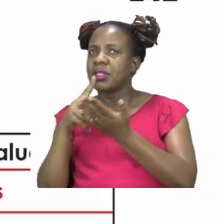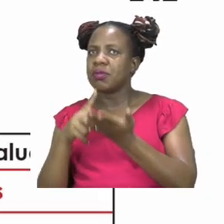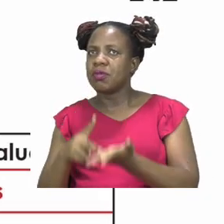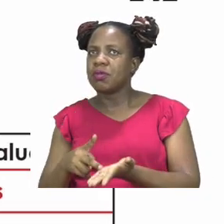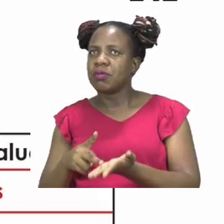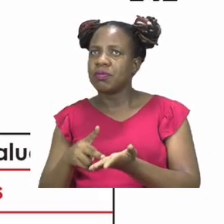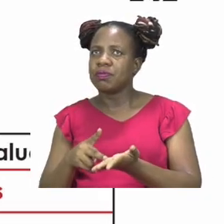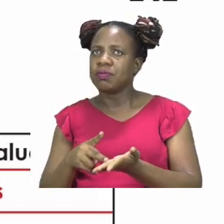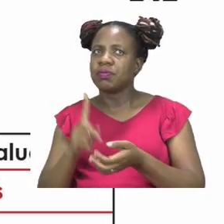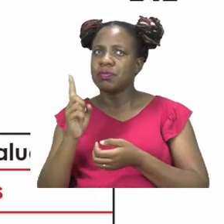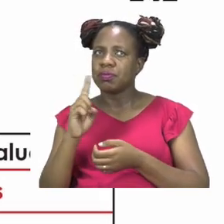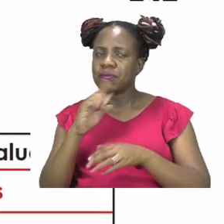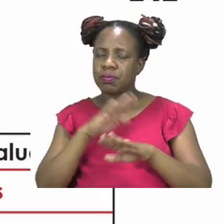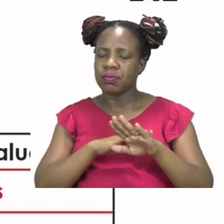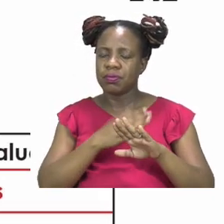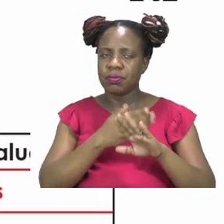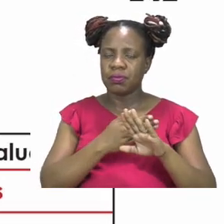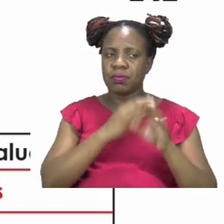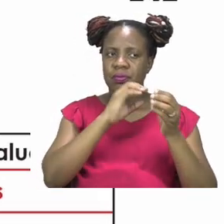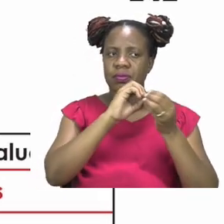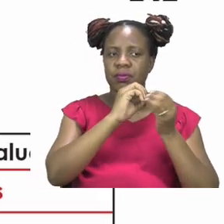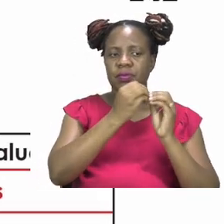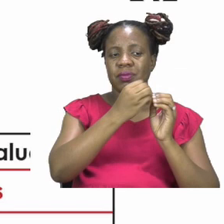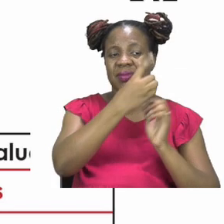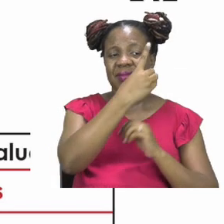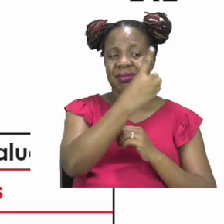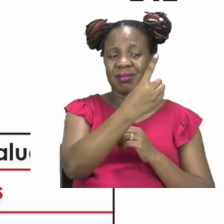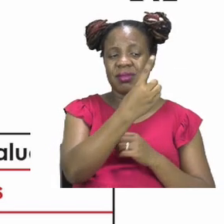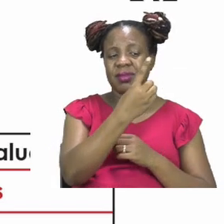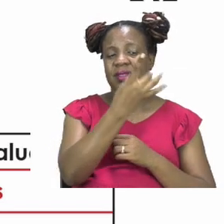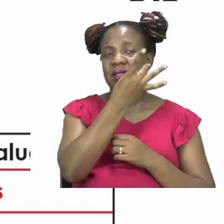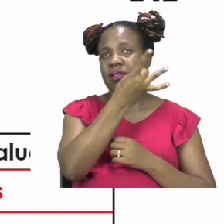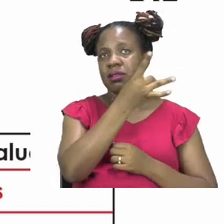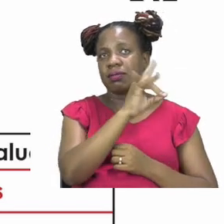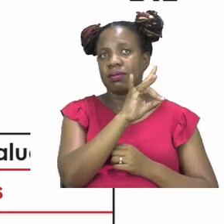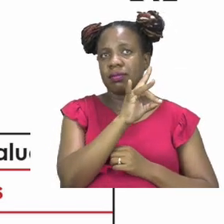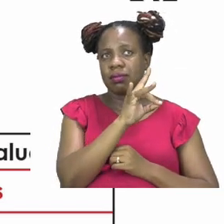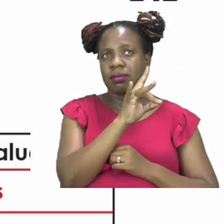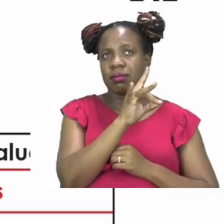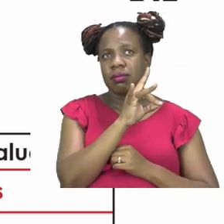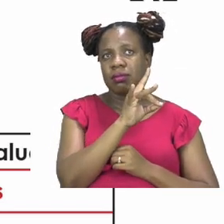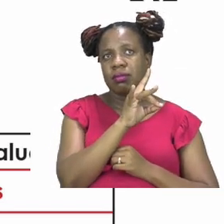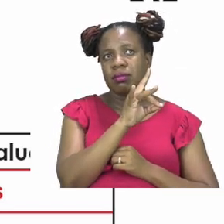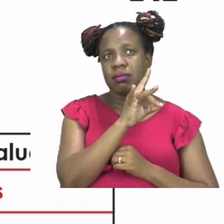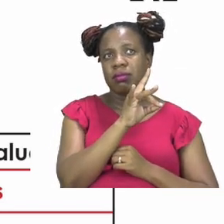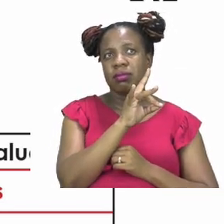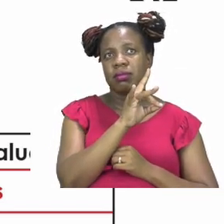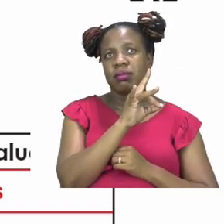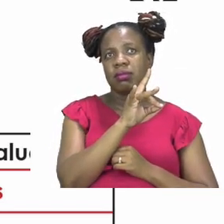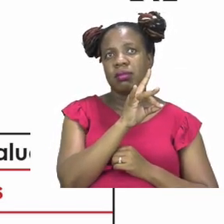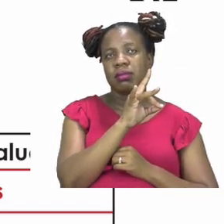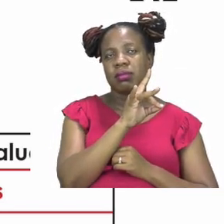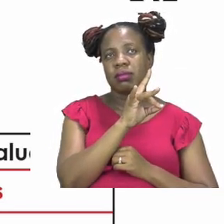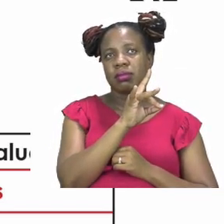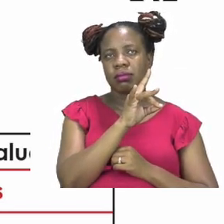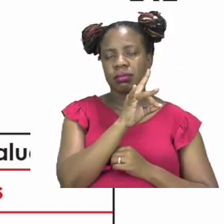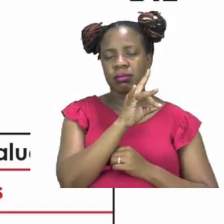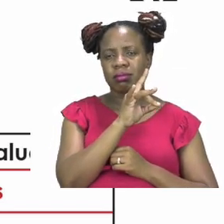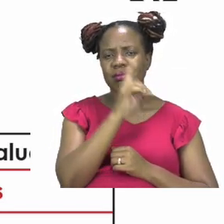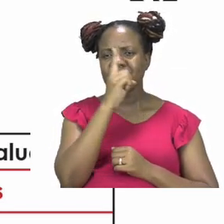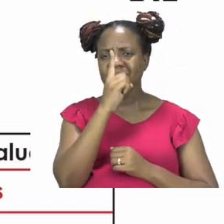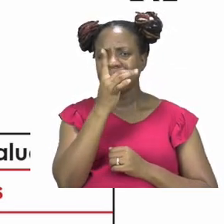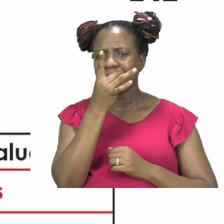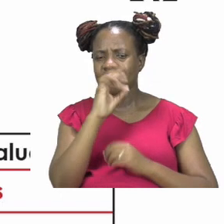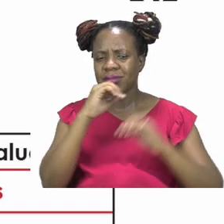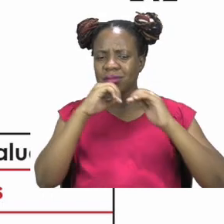is 18. Can you all see 18? Good. If you break 18